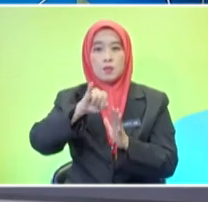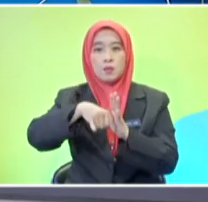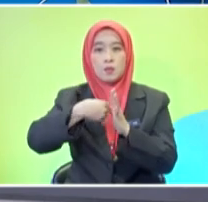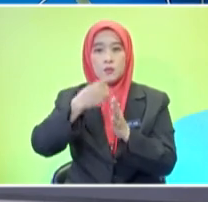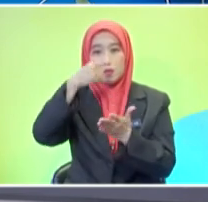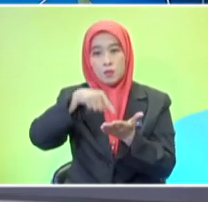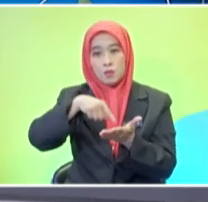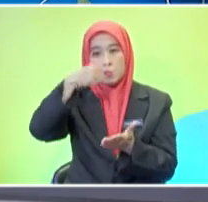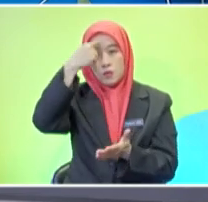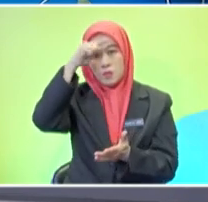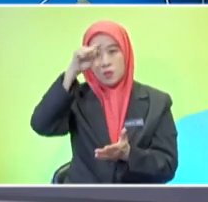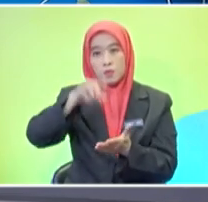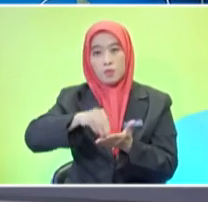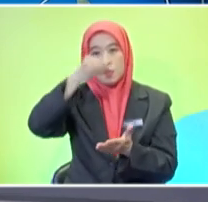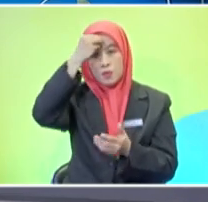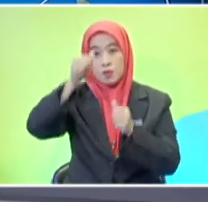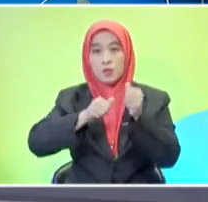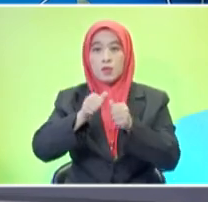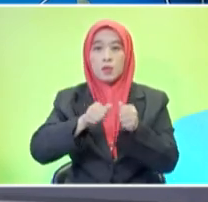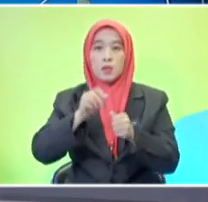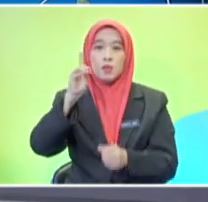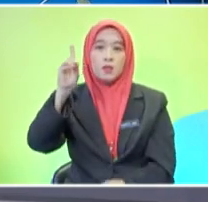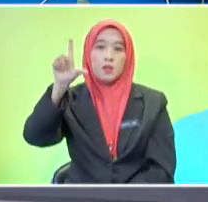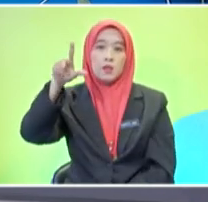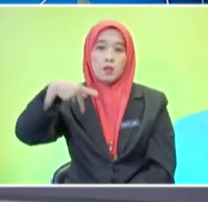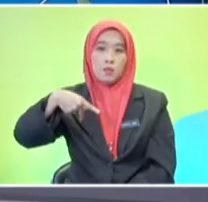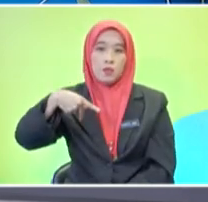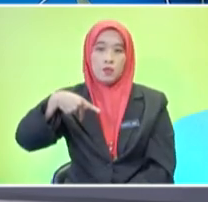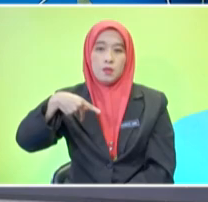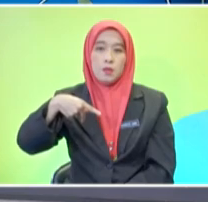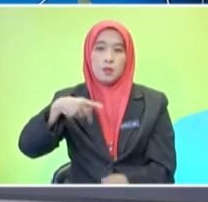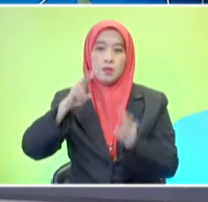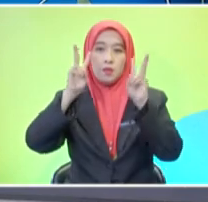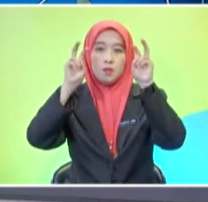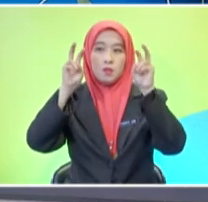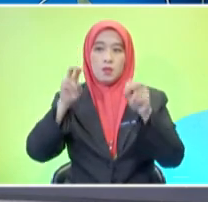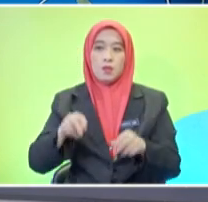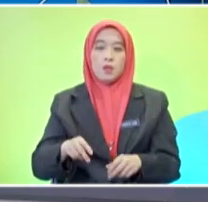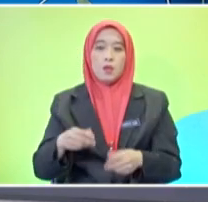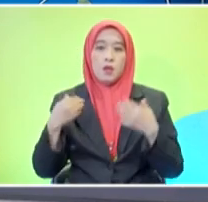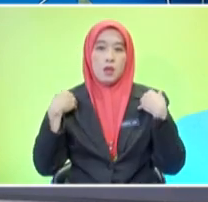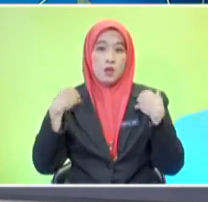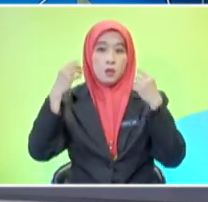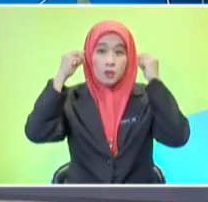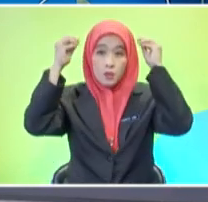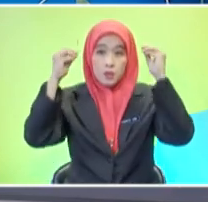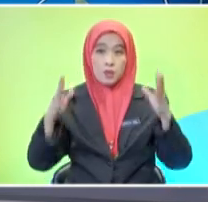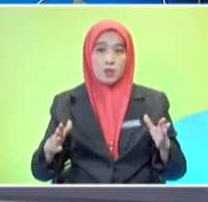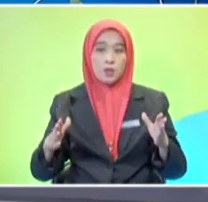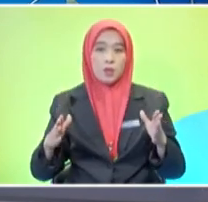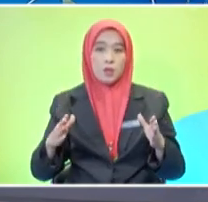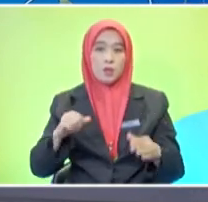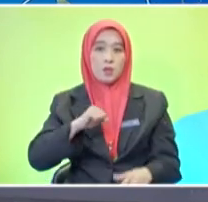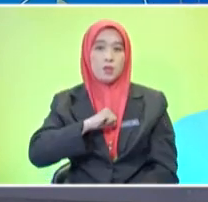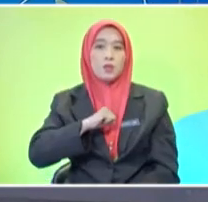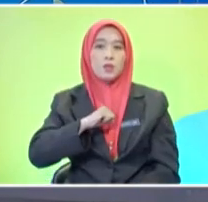Science DLP Year 6. All right, for today's topic, we'll let our own teacher introduce himself